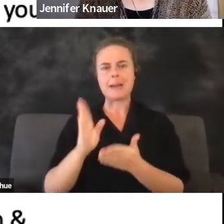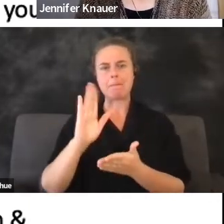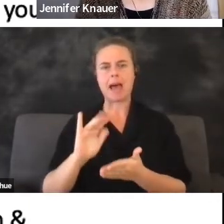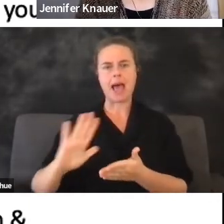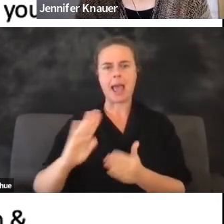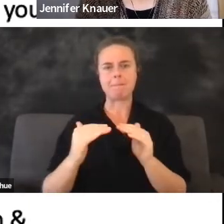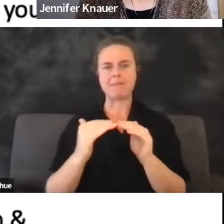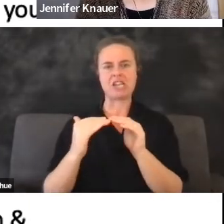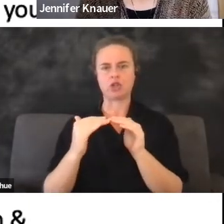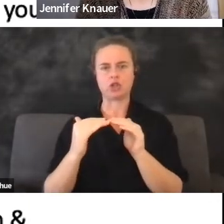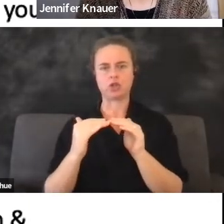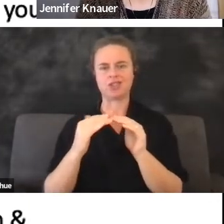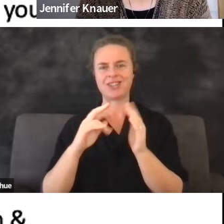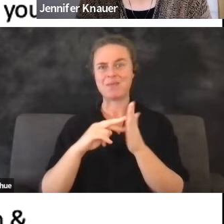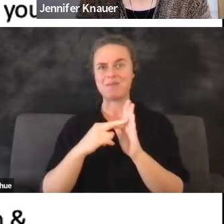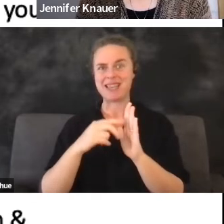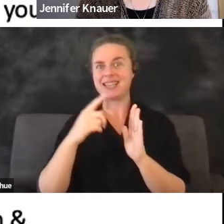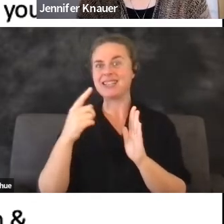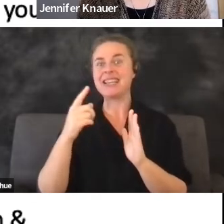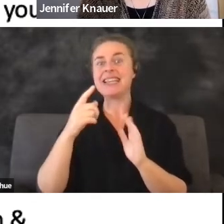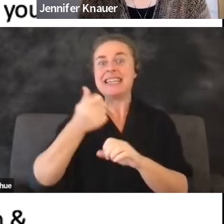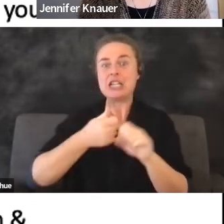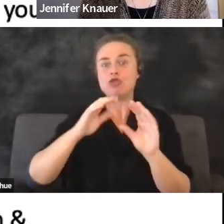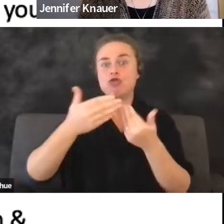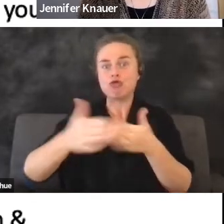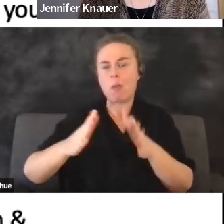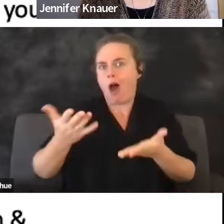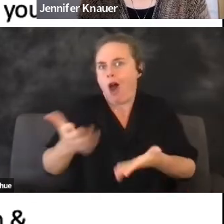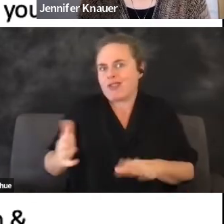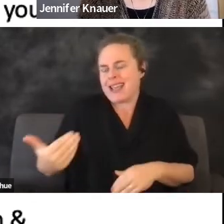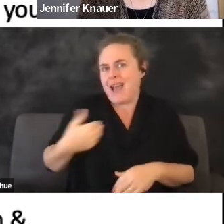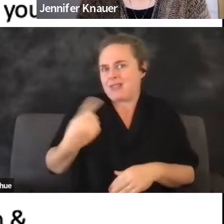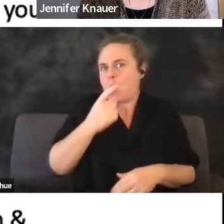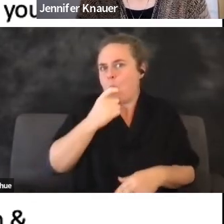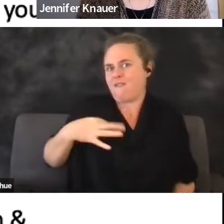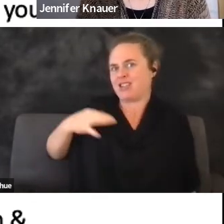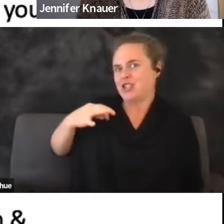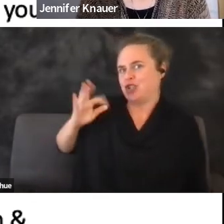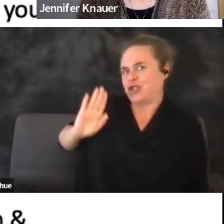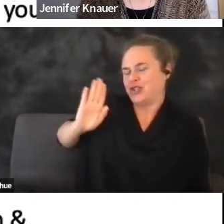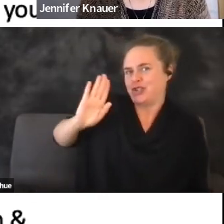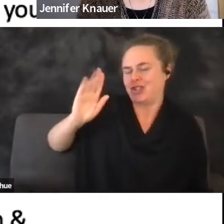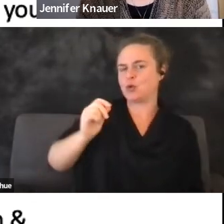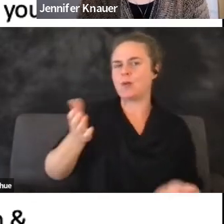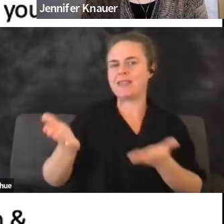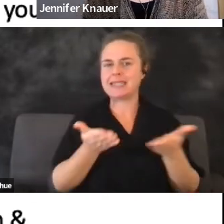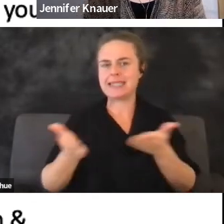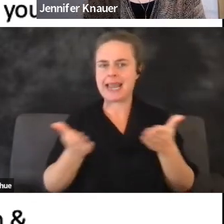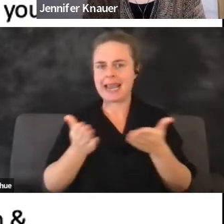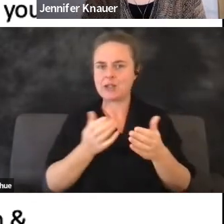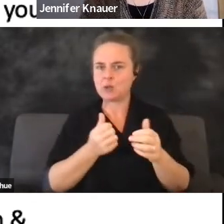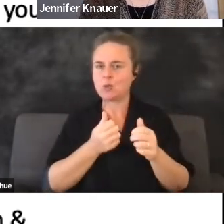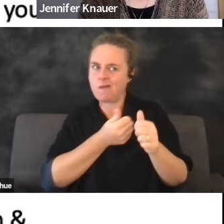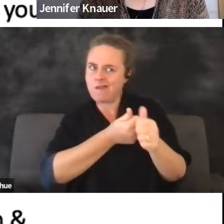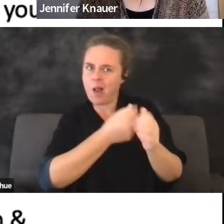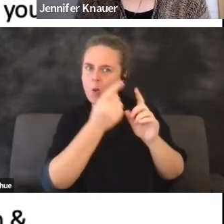you have brave volunteers in each room standing by to help you stay on track and stay on the discussion prompts to the best